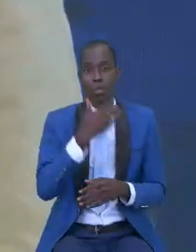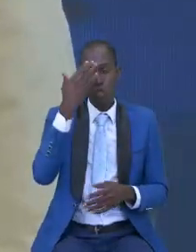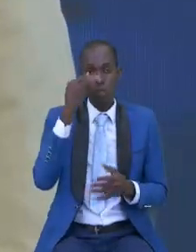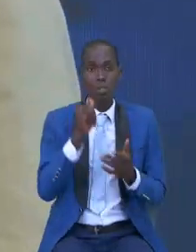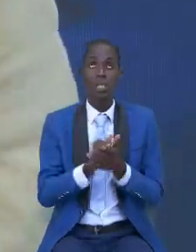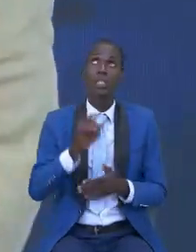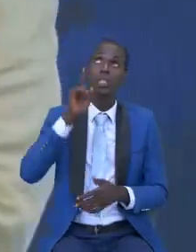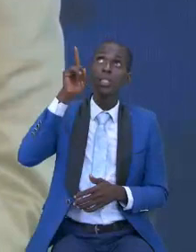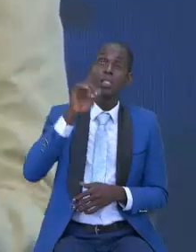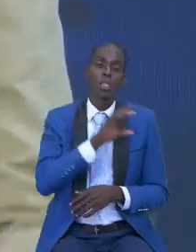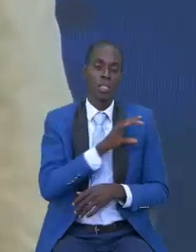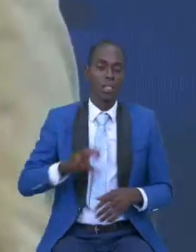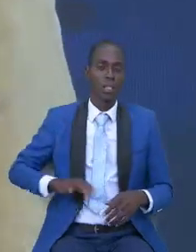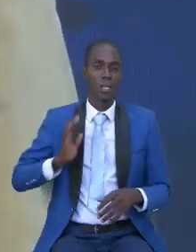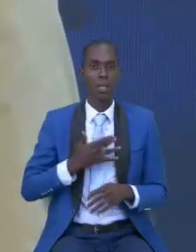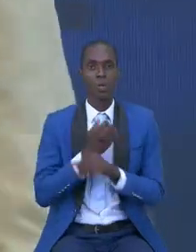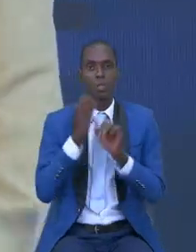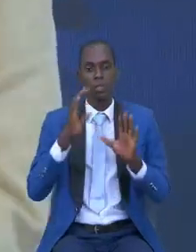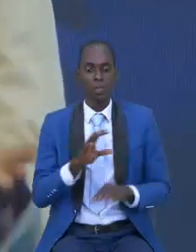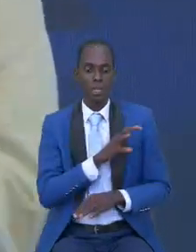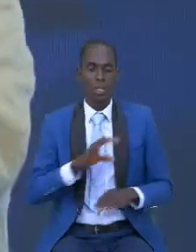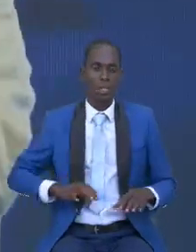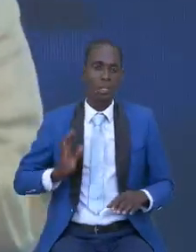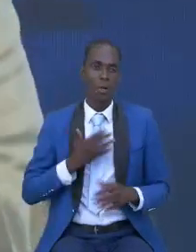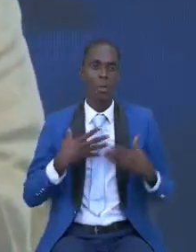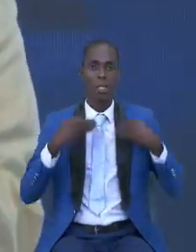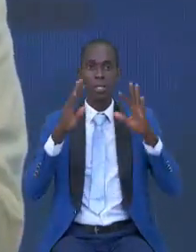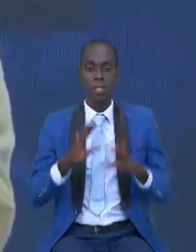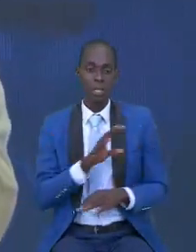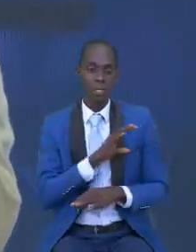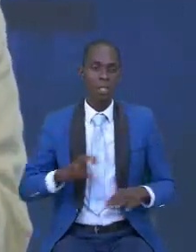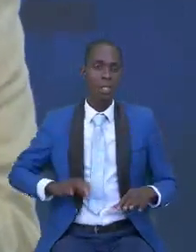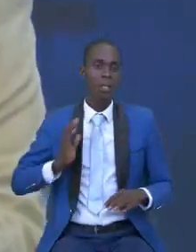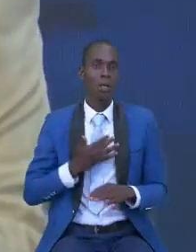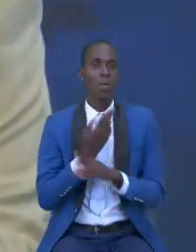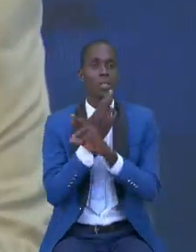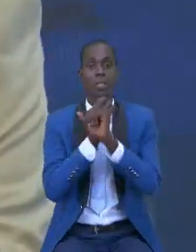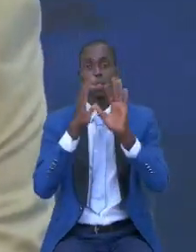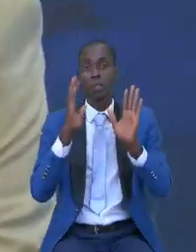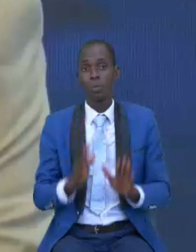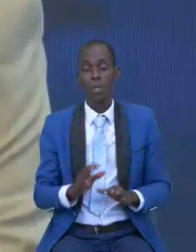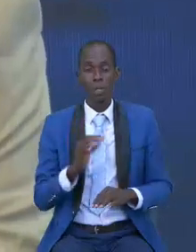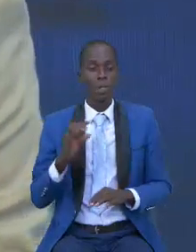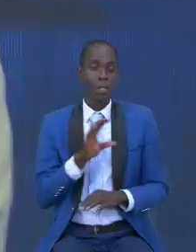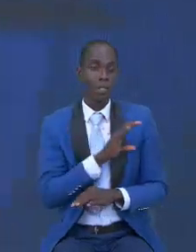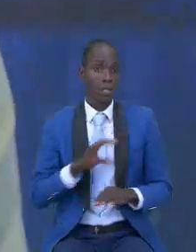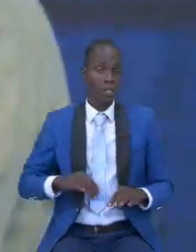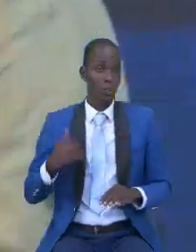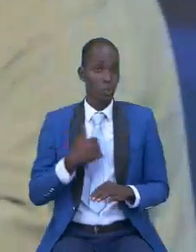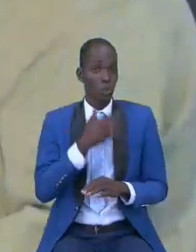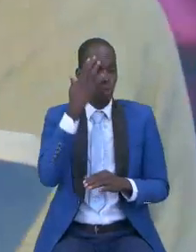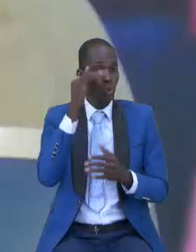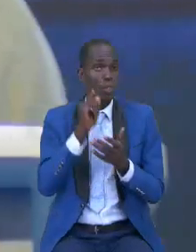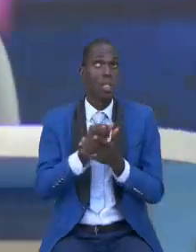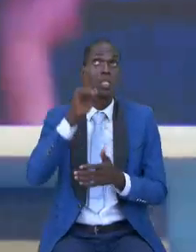Savior, Christ, our healer, Christ, our redeemer, we know that he was manifested